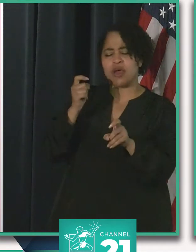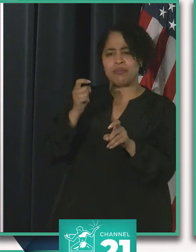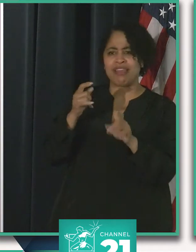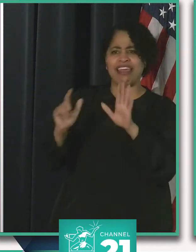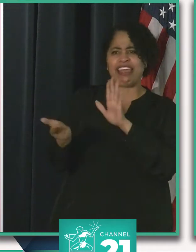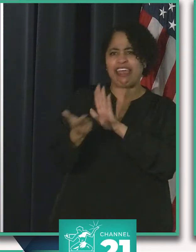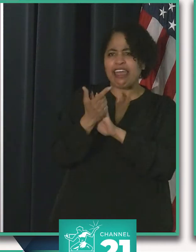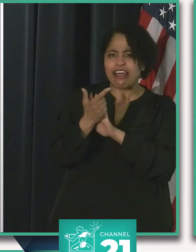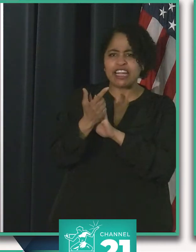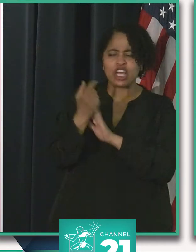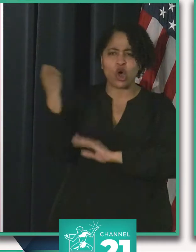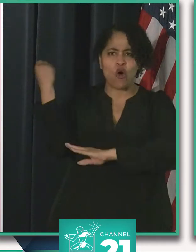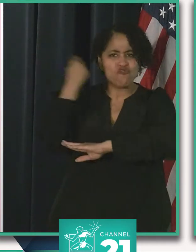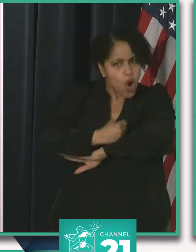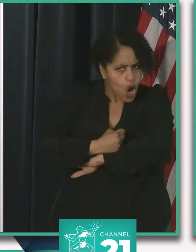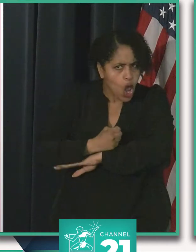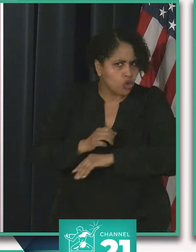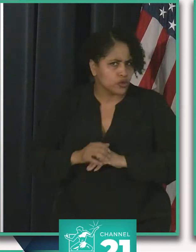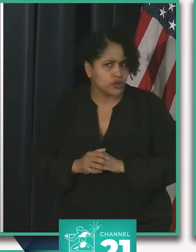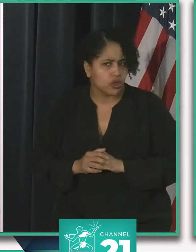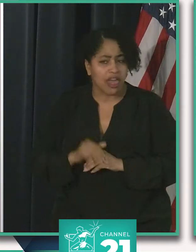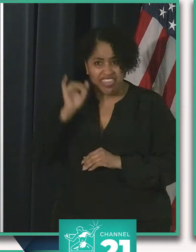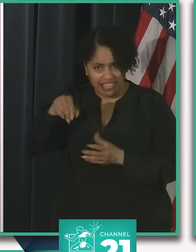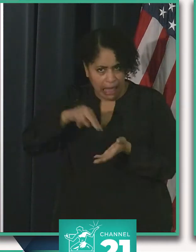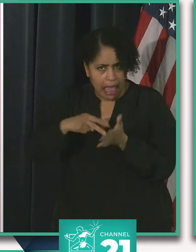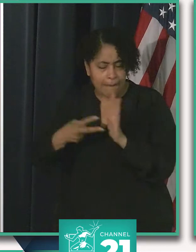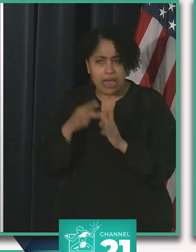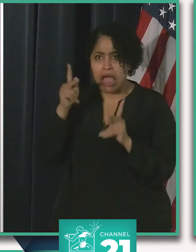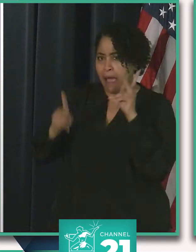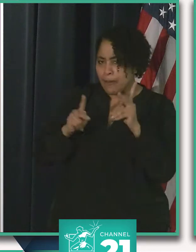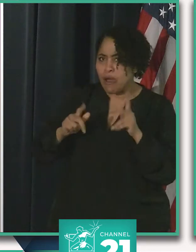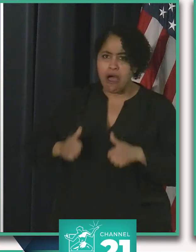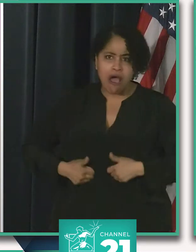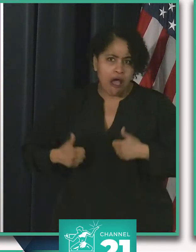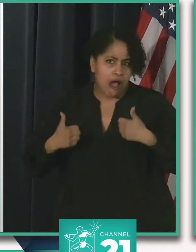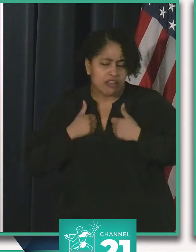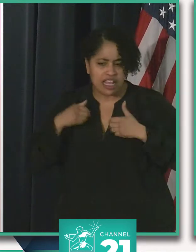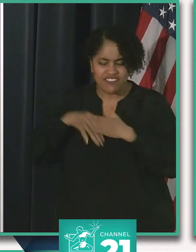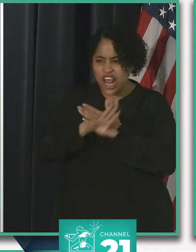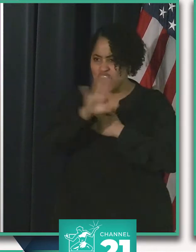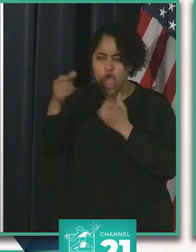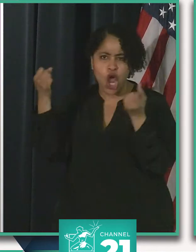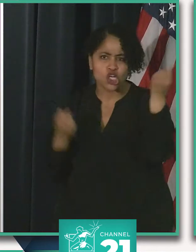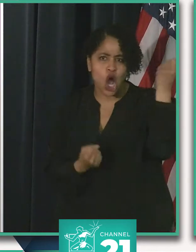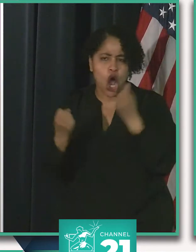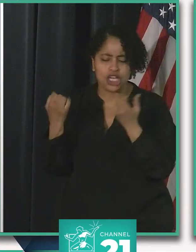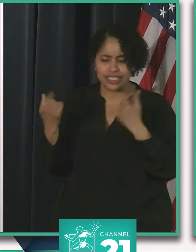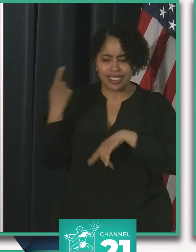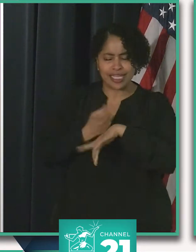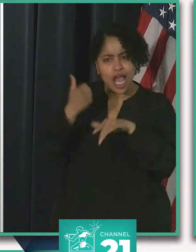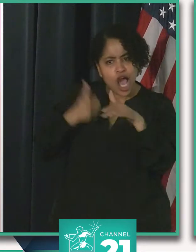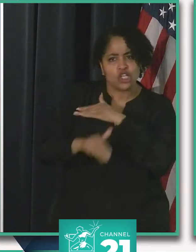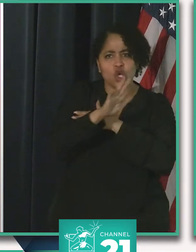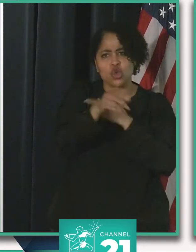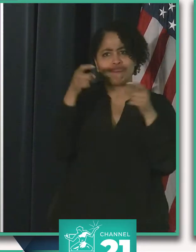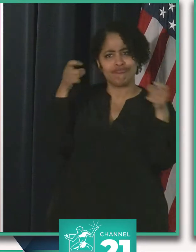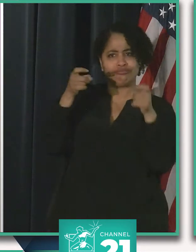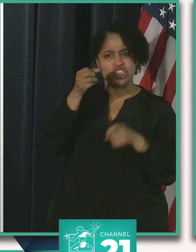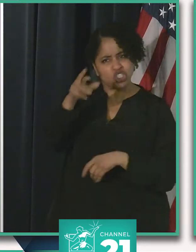illegal foreclosures. That means there are people living in their cars today under your administration,